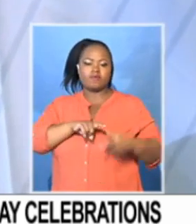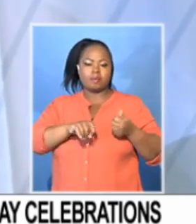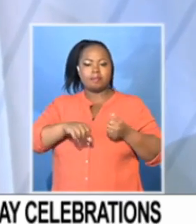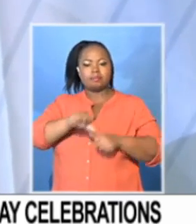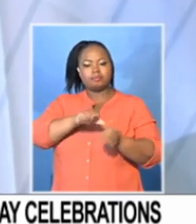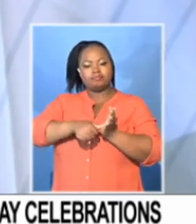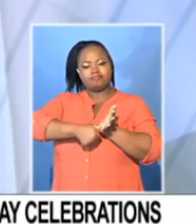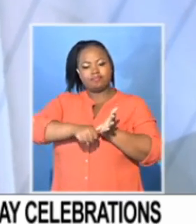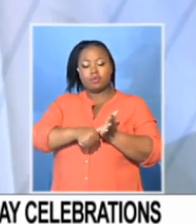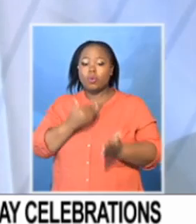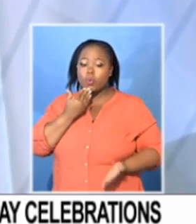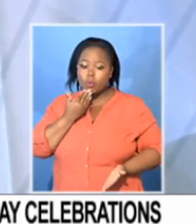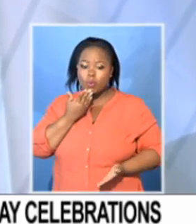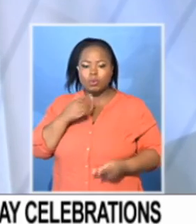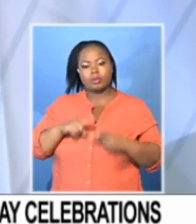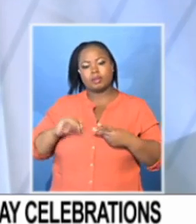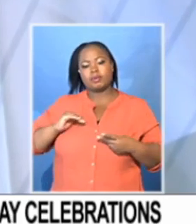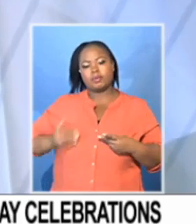are women and children.